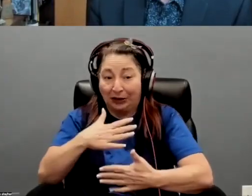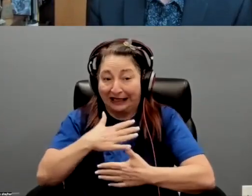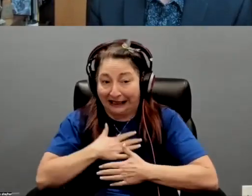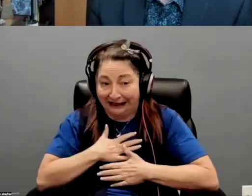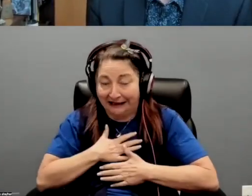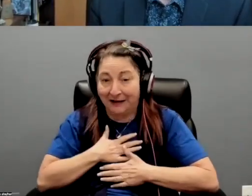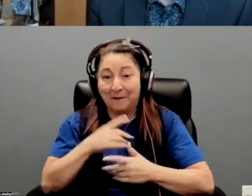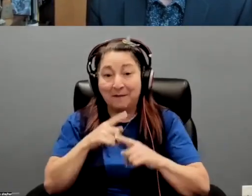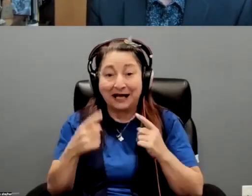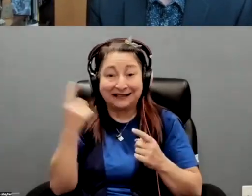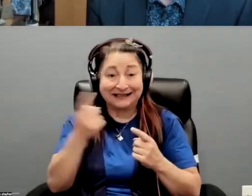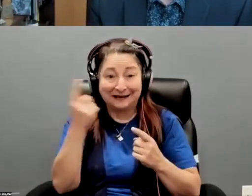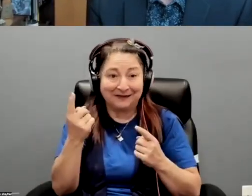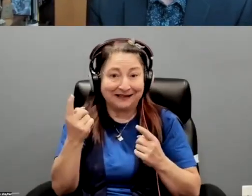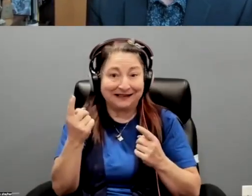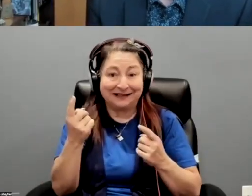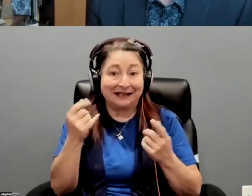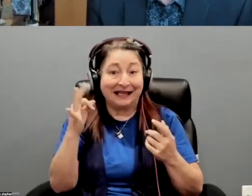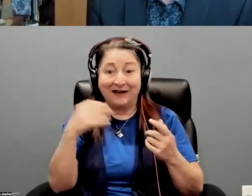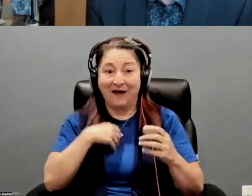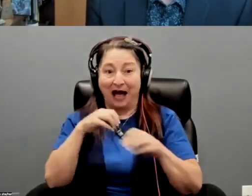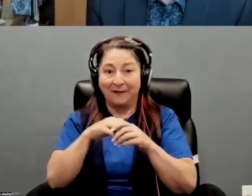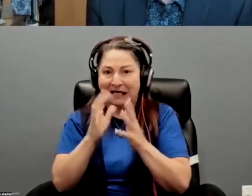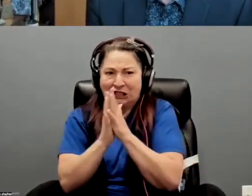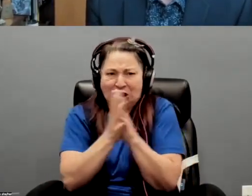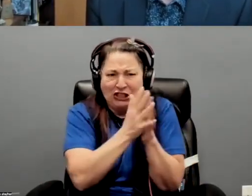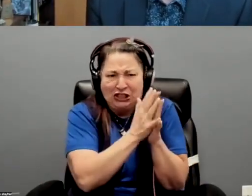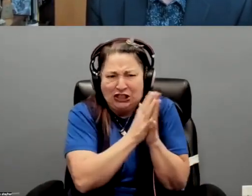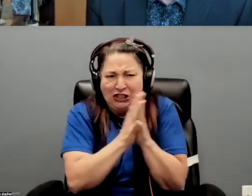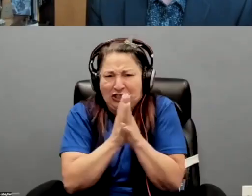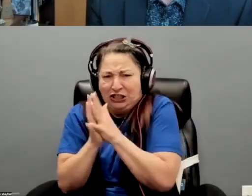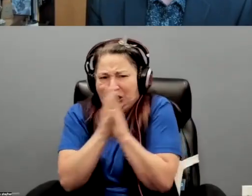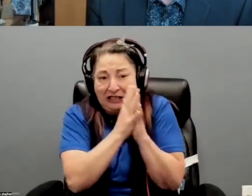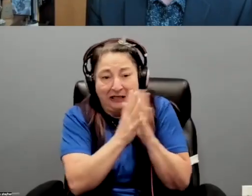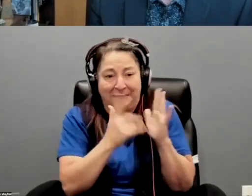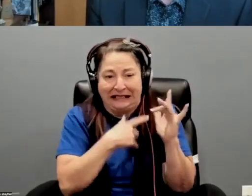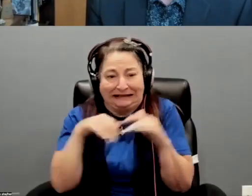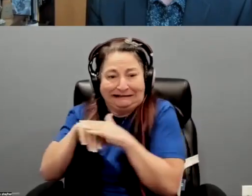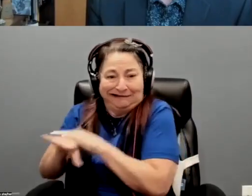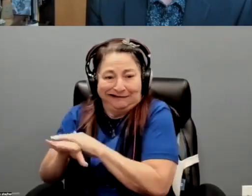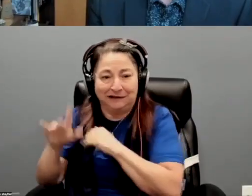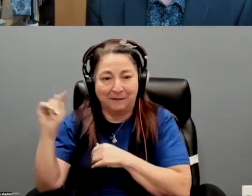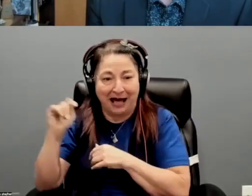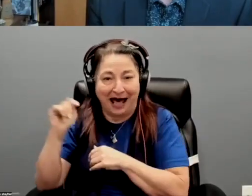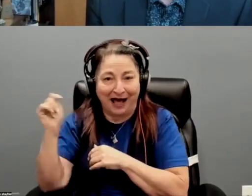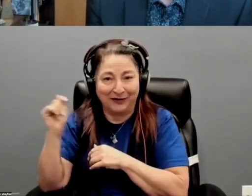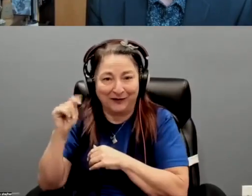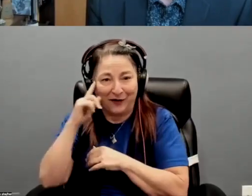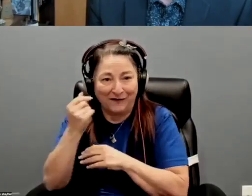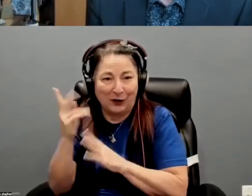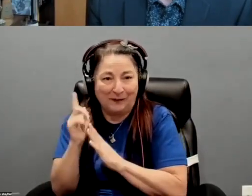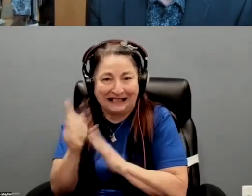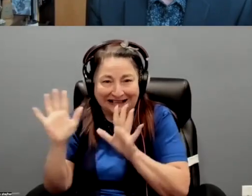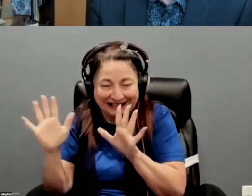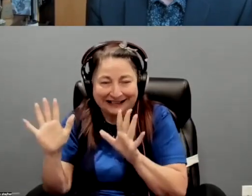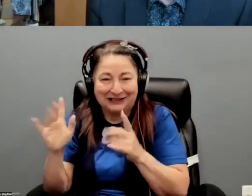as simple as if I'm in a crowded event, maybe stepping into the bathroom for a few minutes, a bathroom stall for a few minutes to